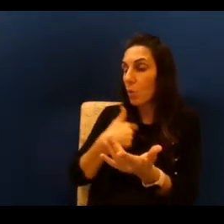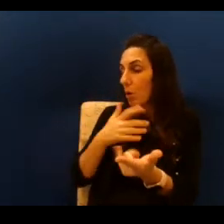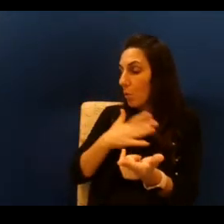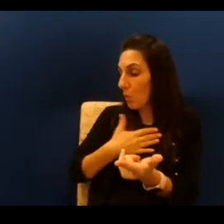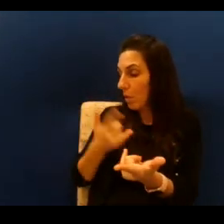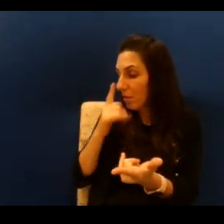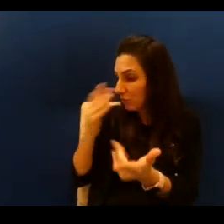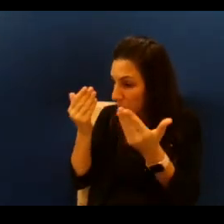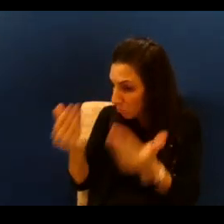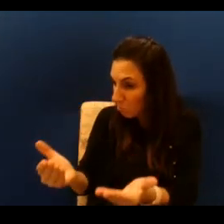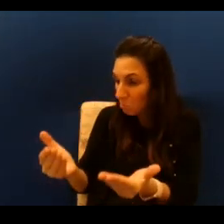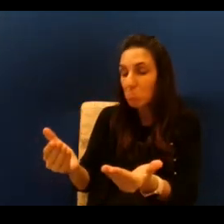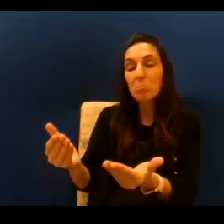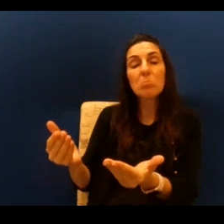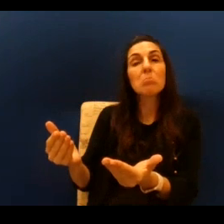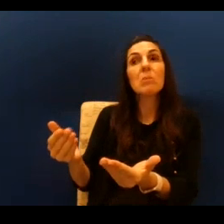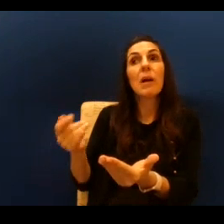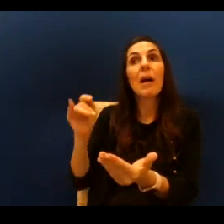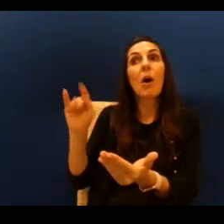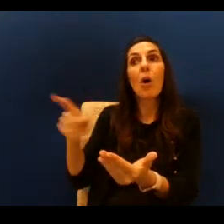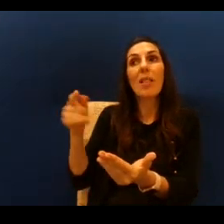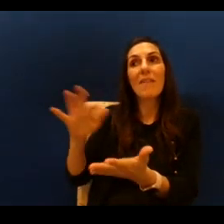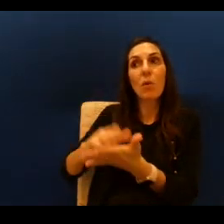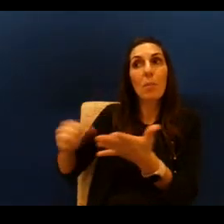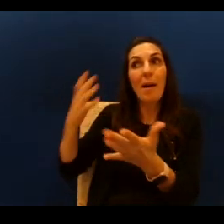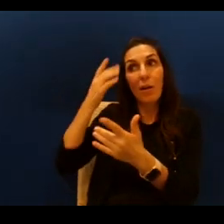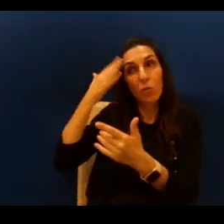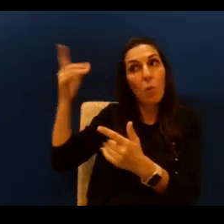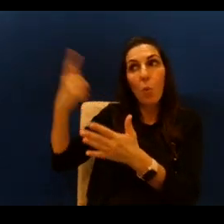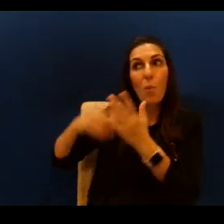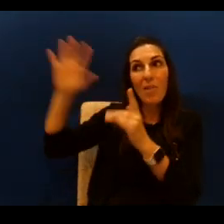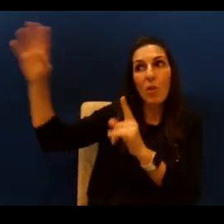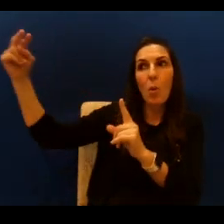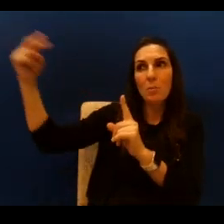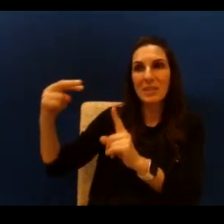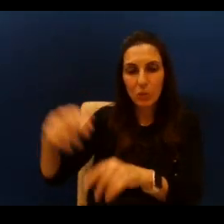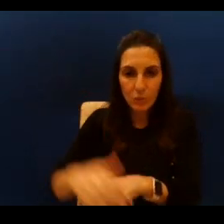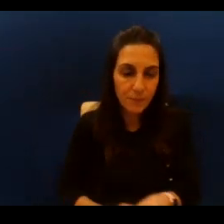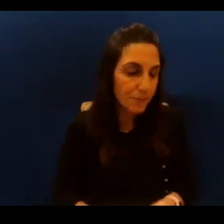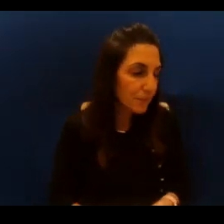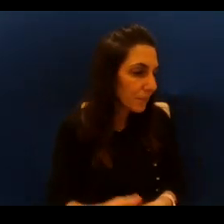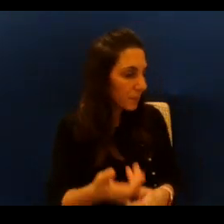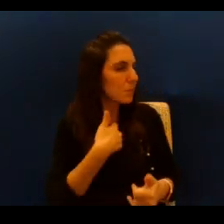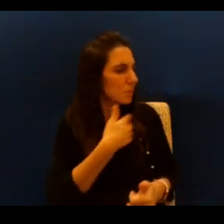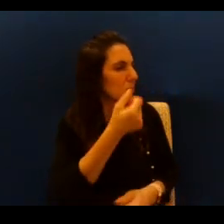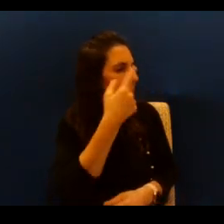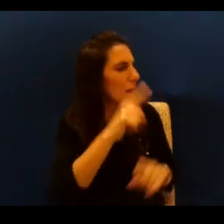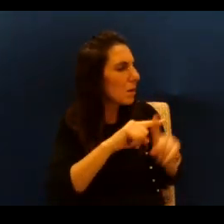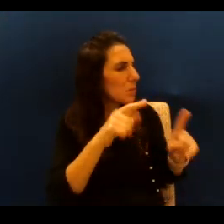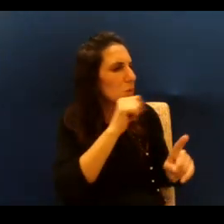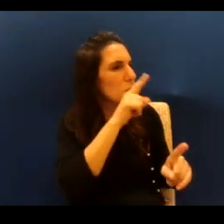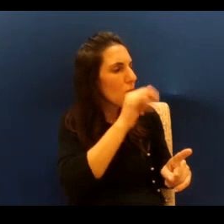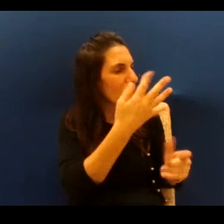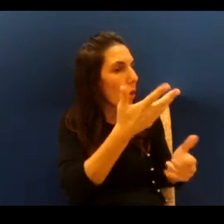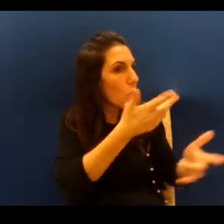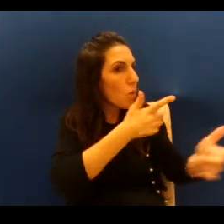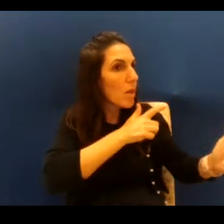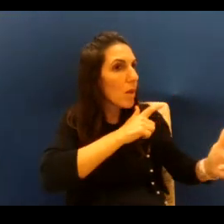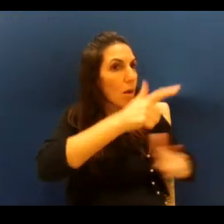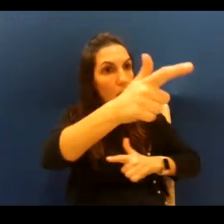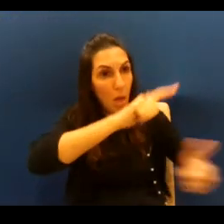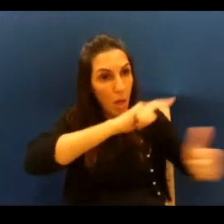to represent their position for them. No, I can understand that. I just didn't know if there has been conversations back and forth and they're